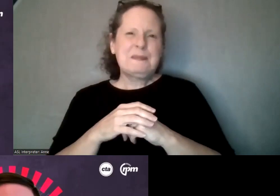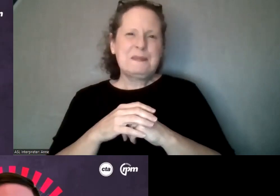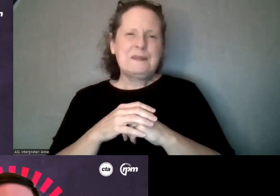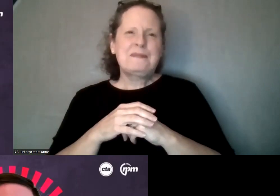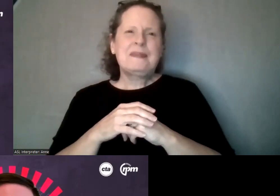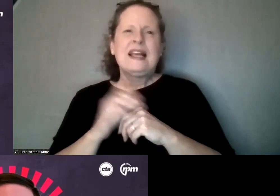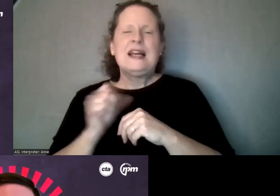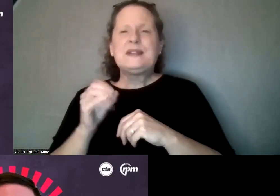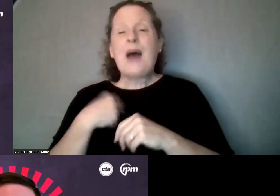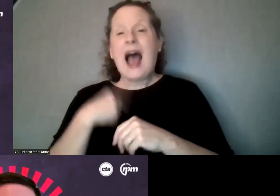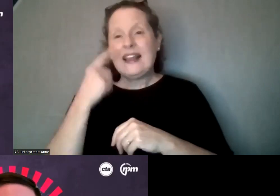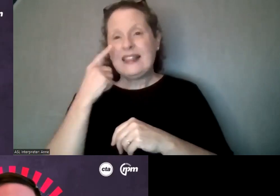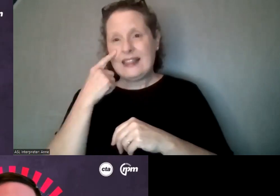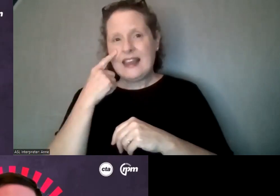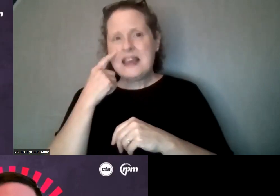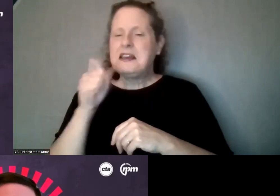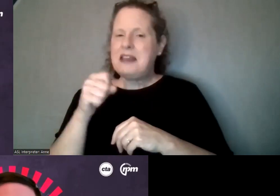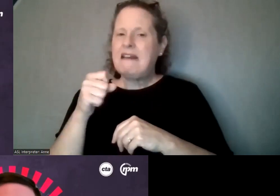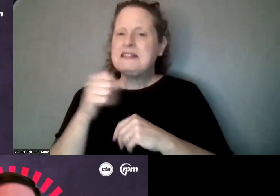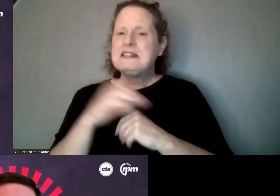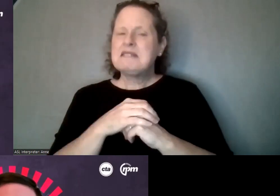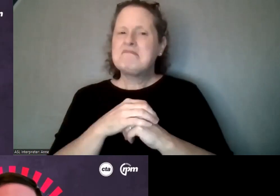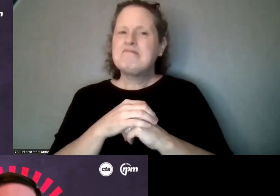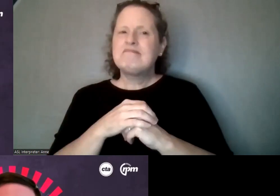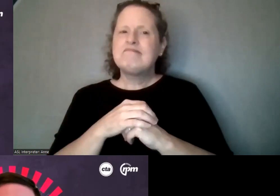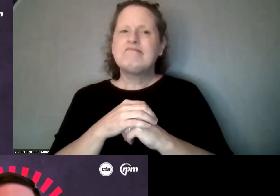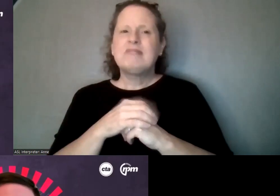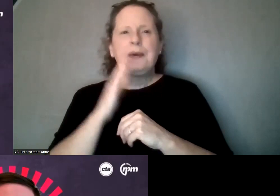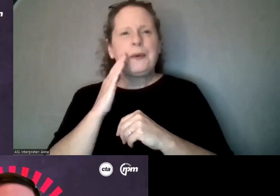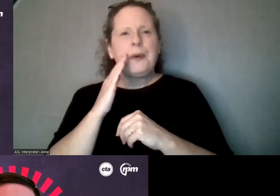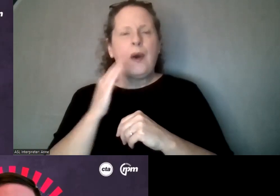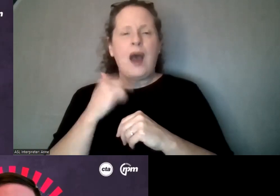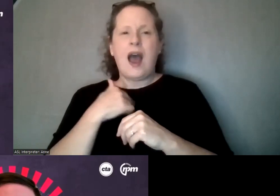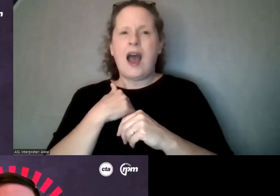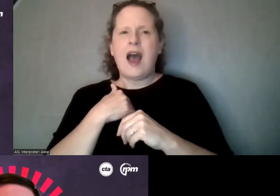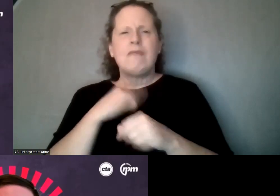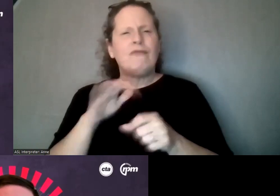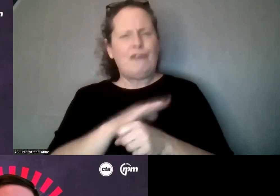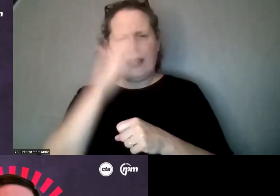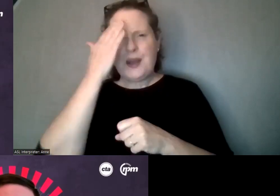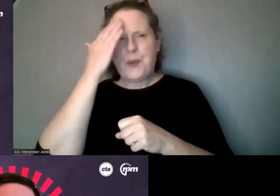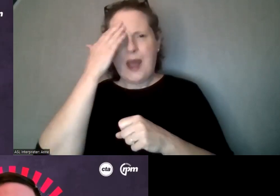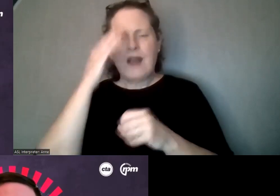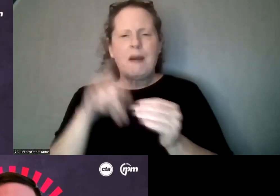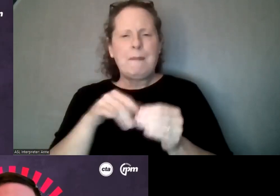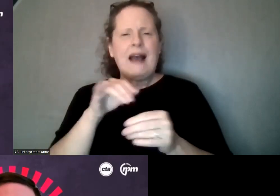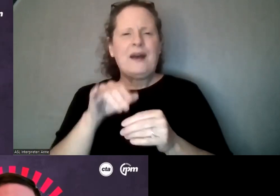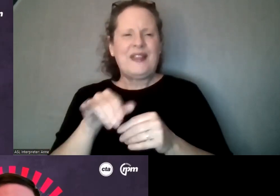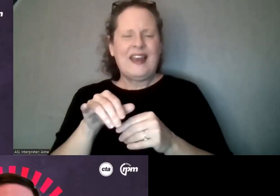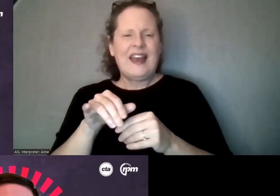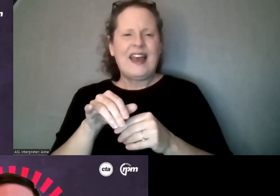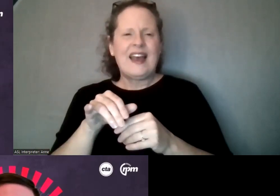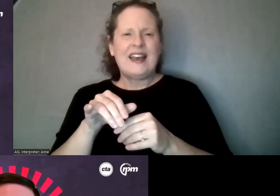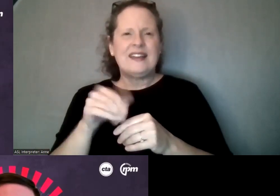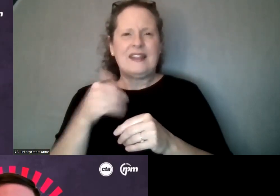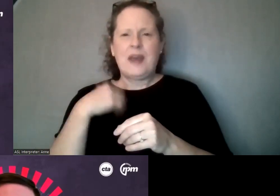So I think it's yes, that I'm fully aware about this, and there is a Argyle